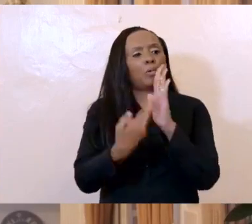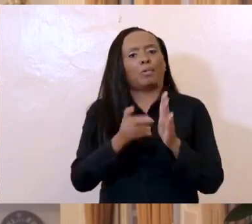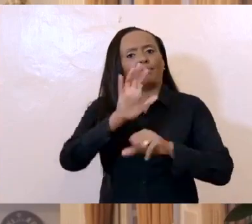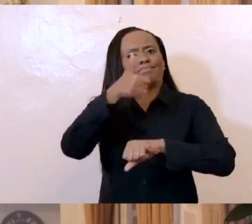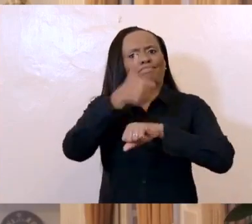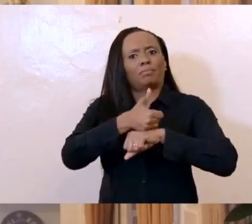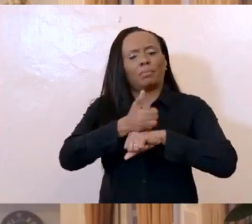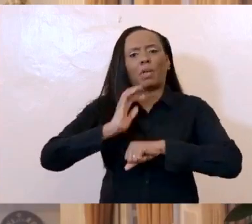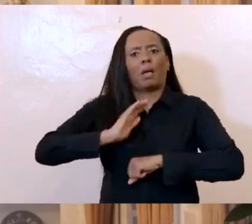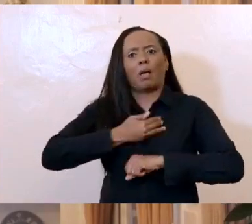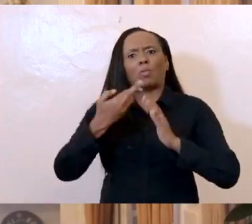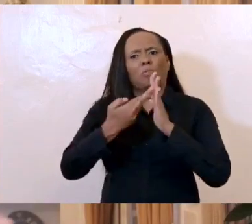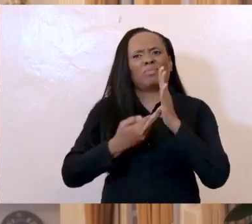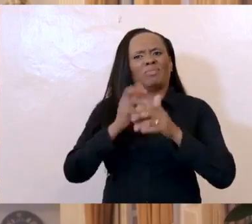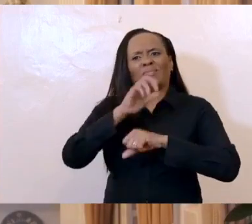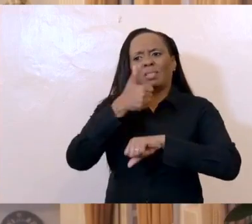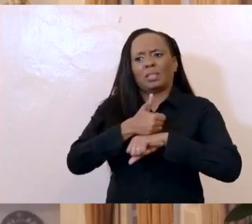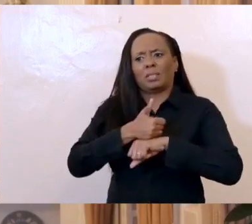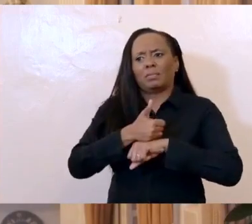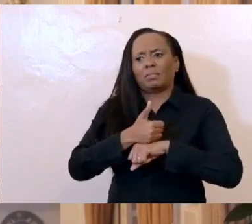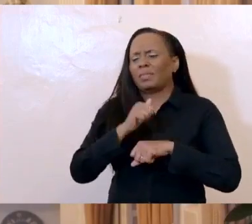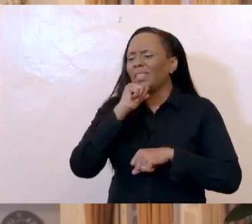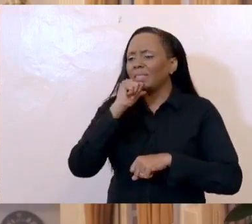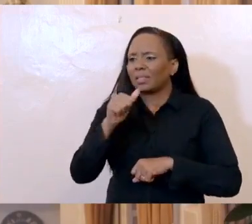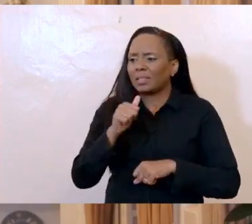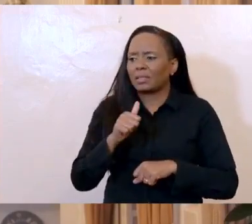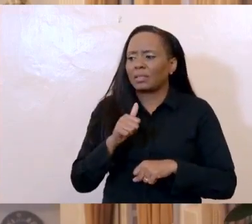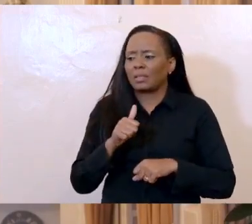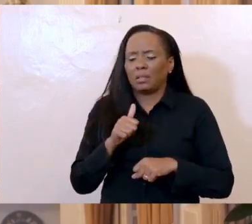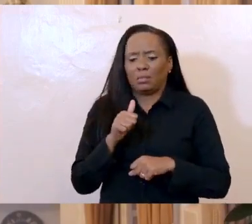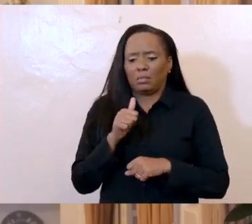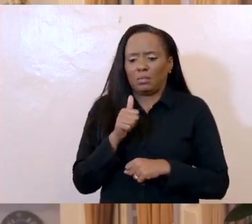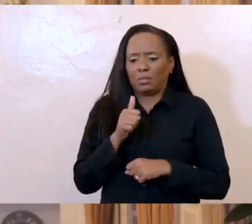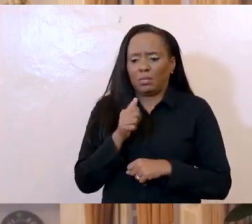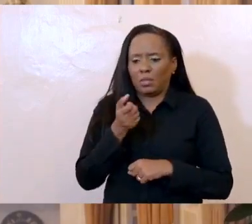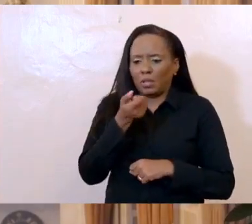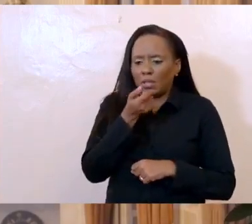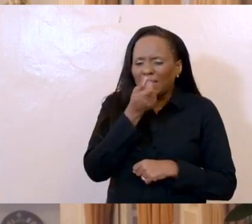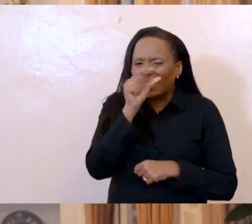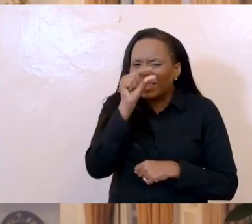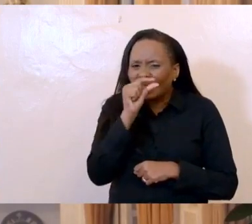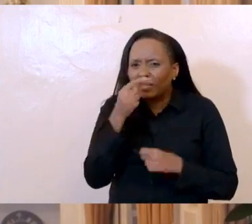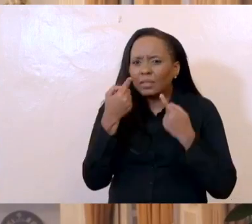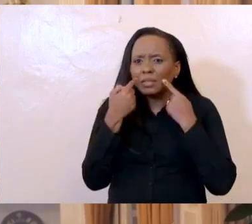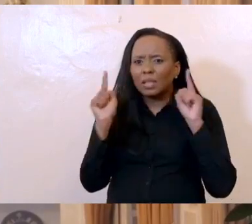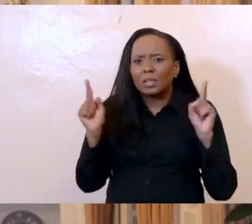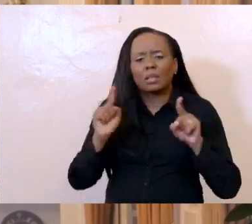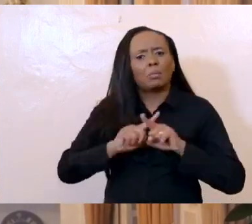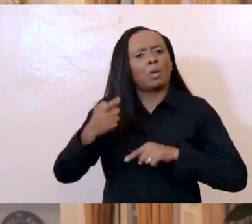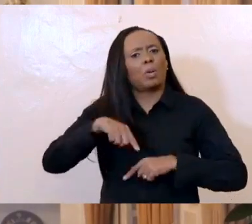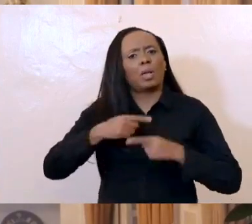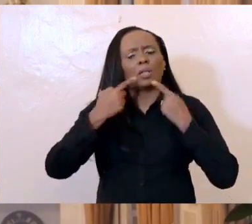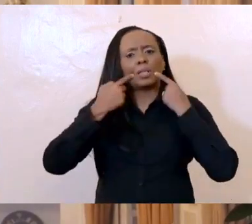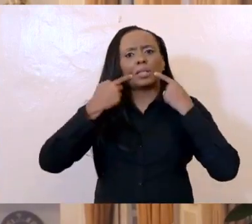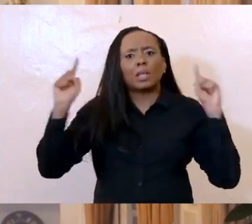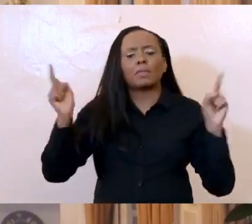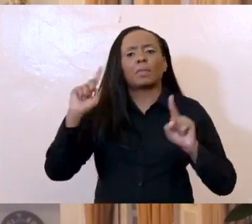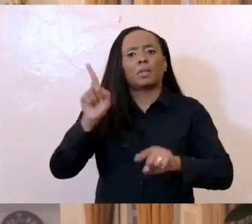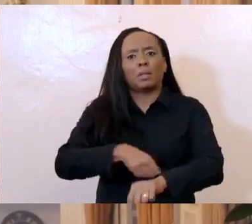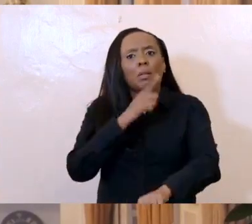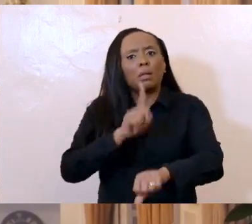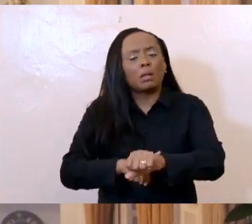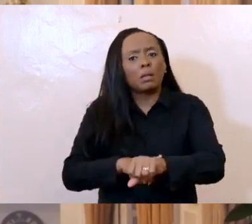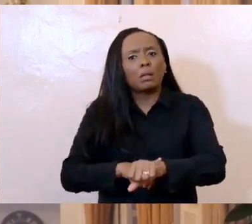this country, and it was not early success. We've had success for several months. And the success that we've